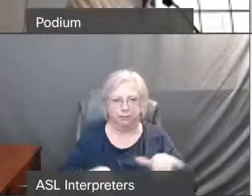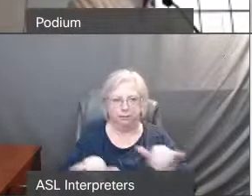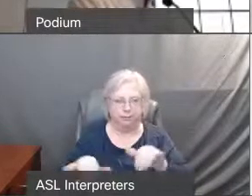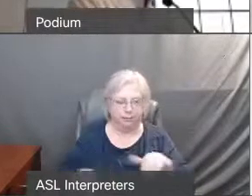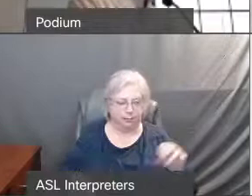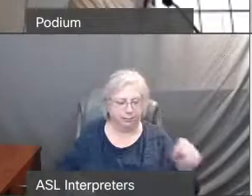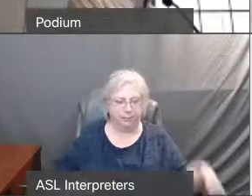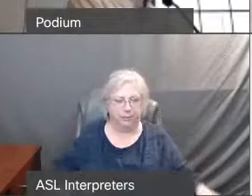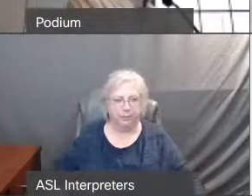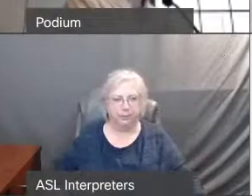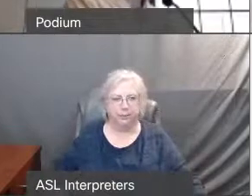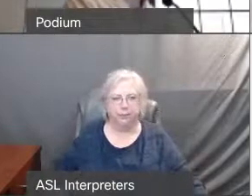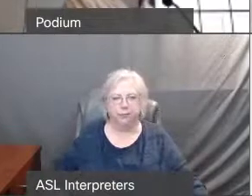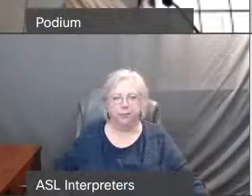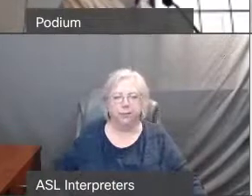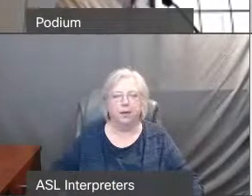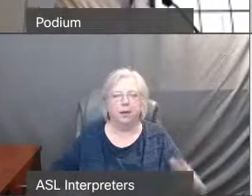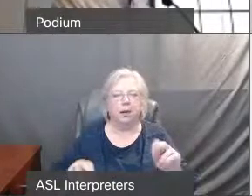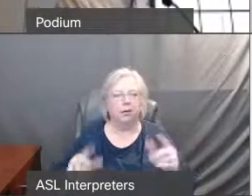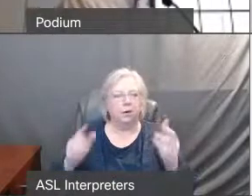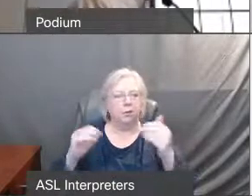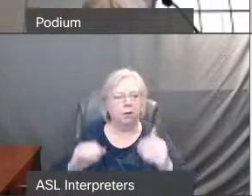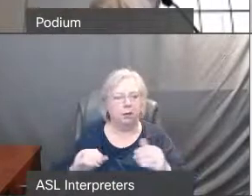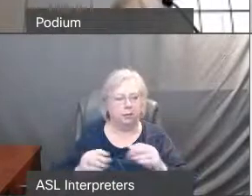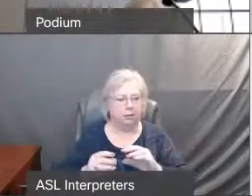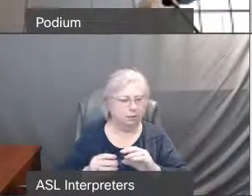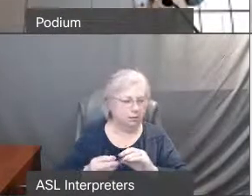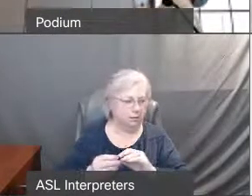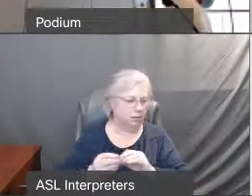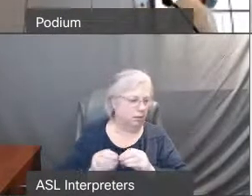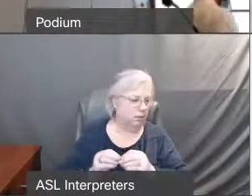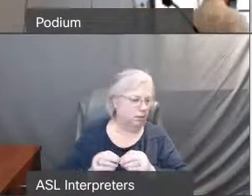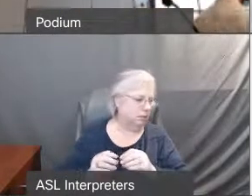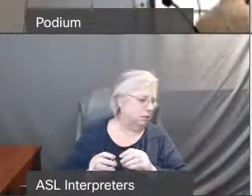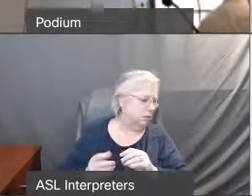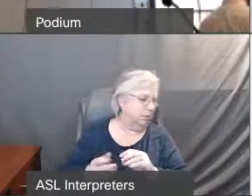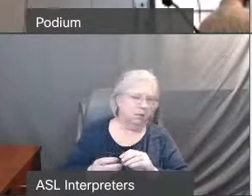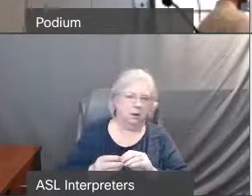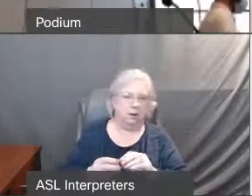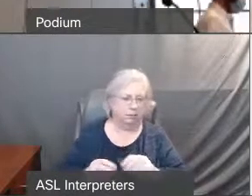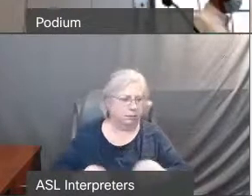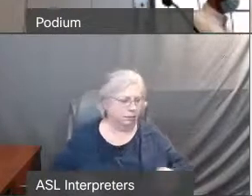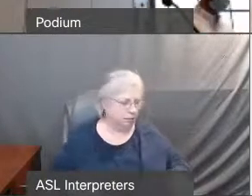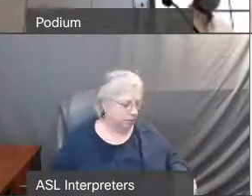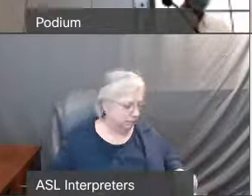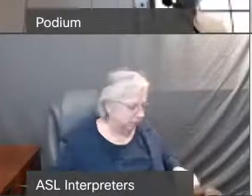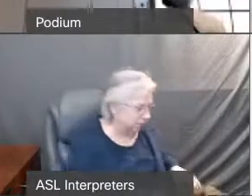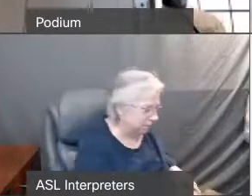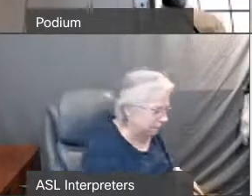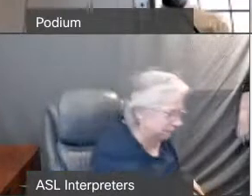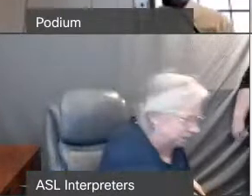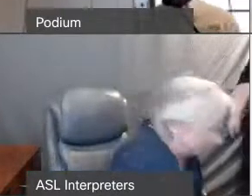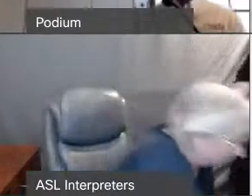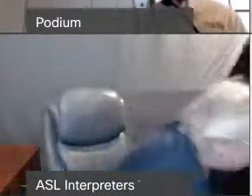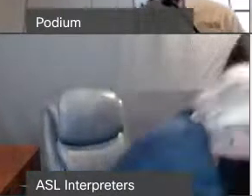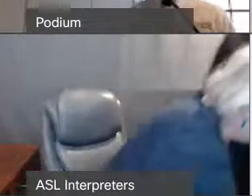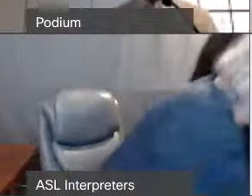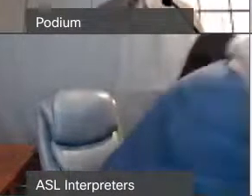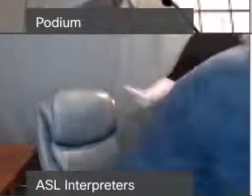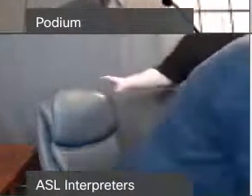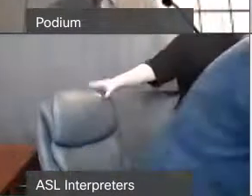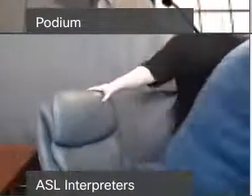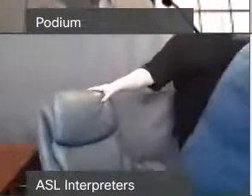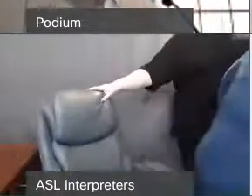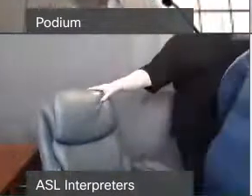Okay. Mr. Chair, your next order would be to entertain a motion to defer this application to the April 8th